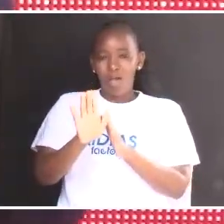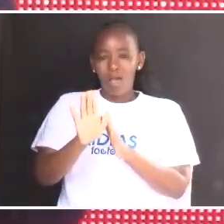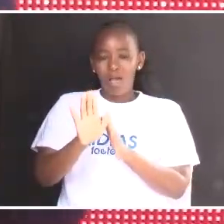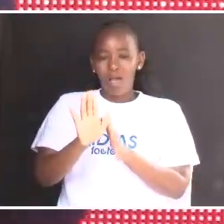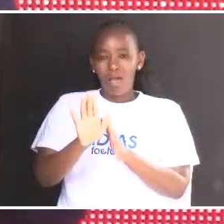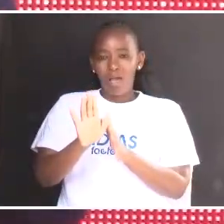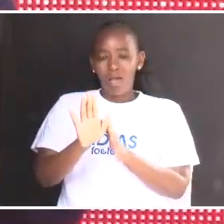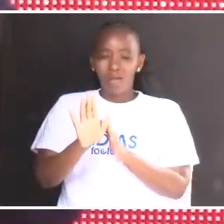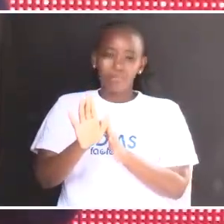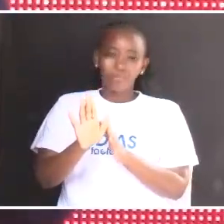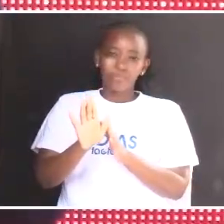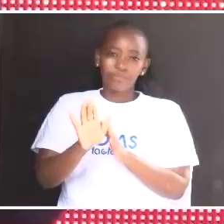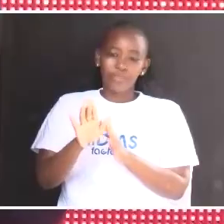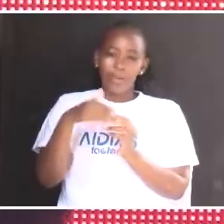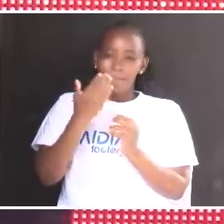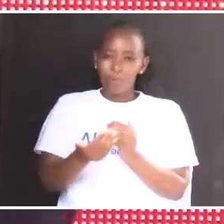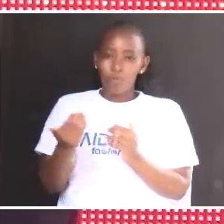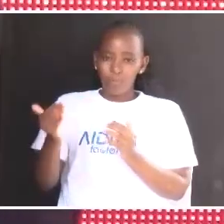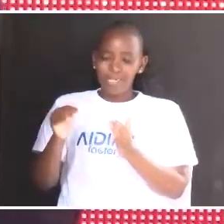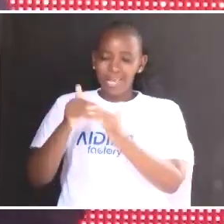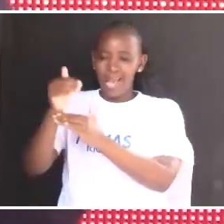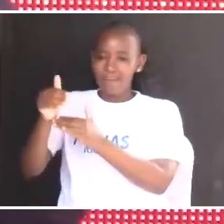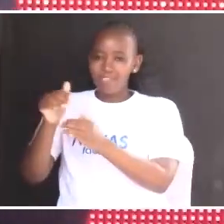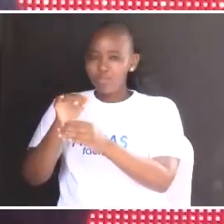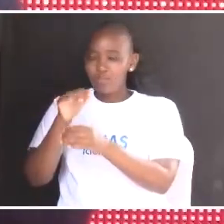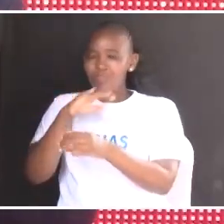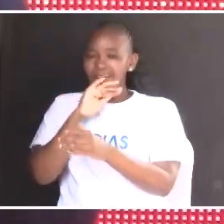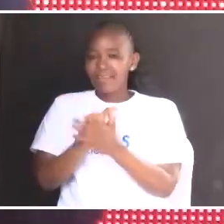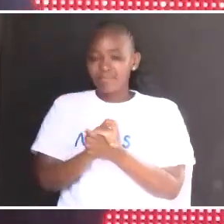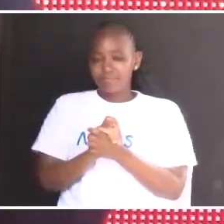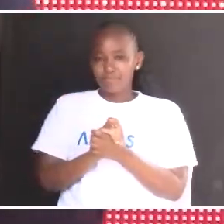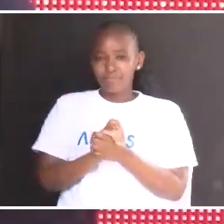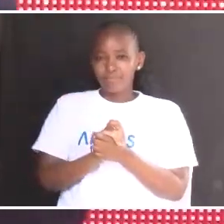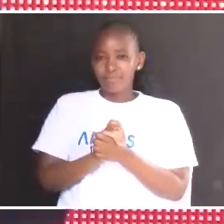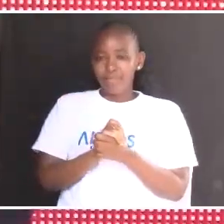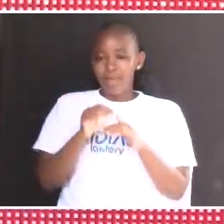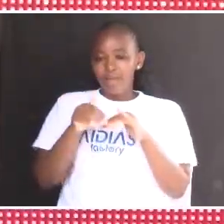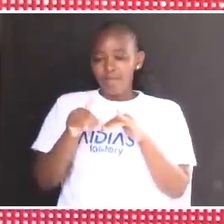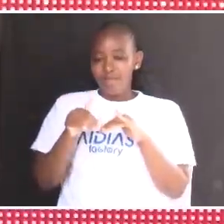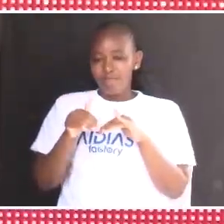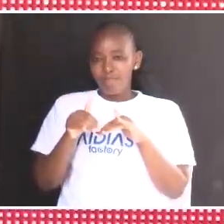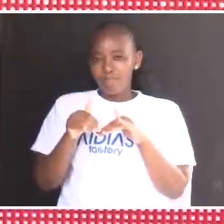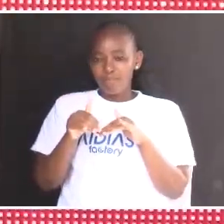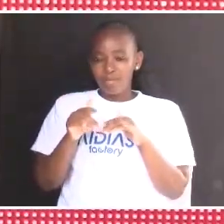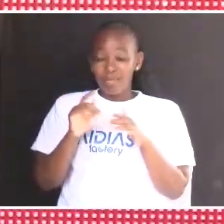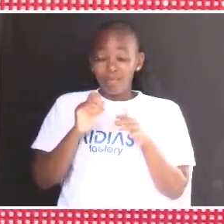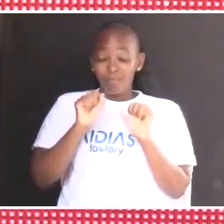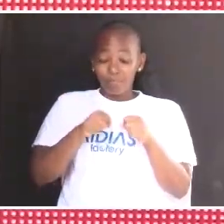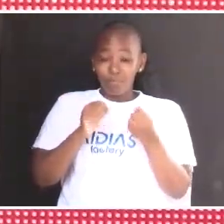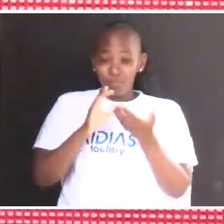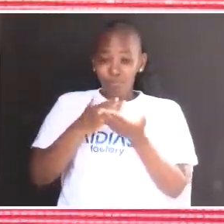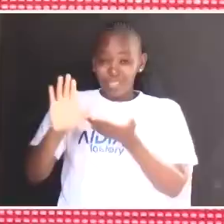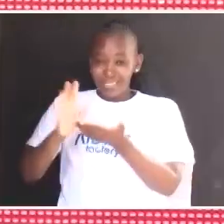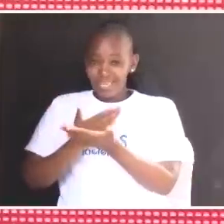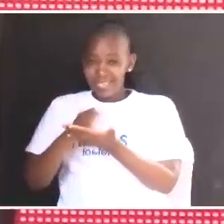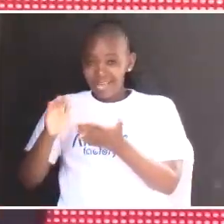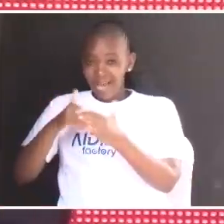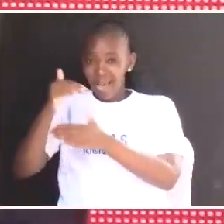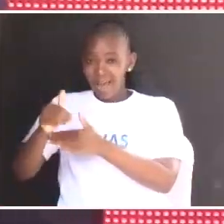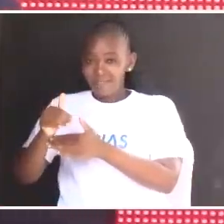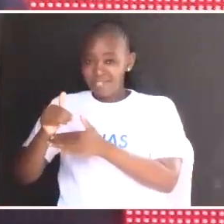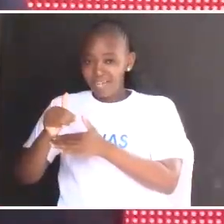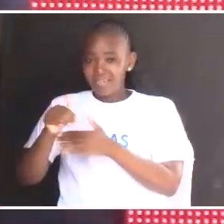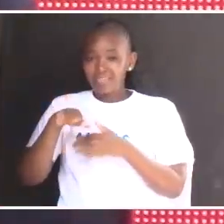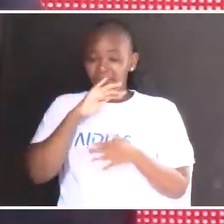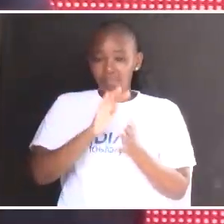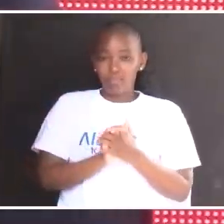your property after you die, which is subject to distribution after death. So the